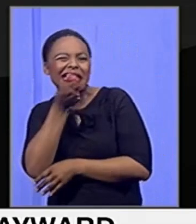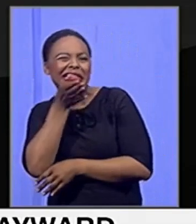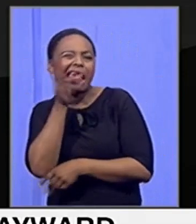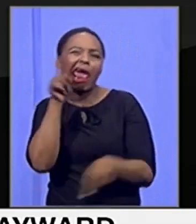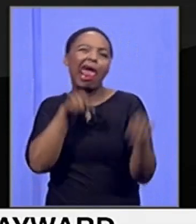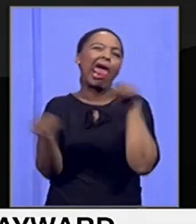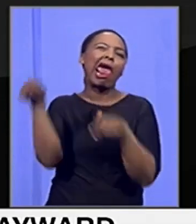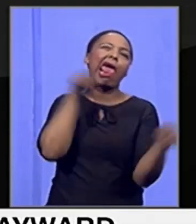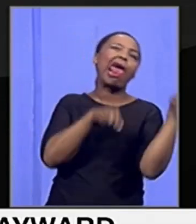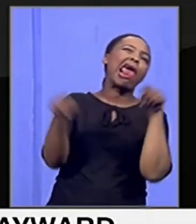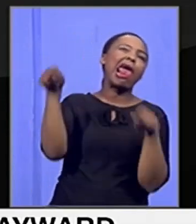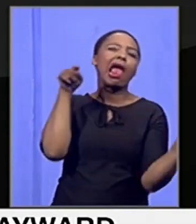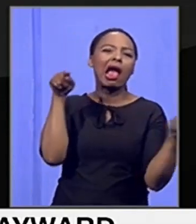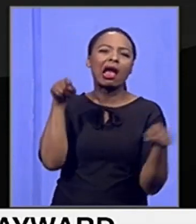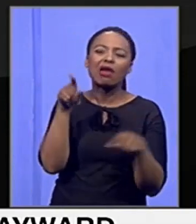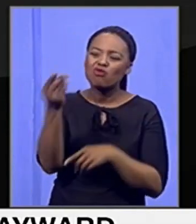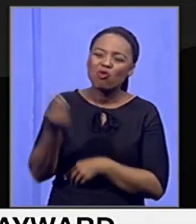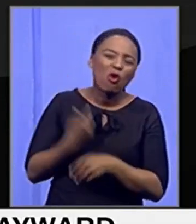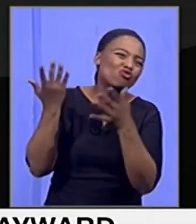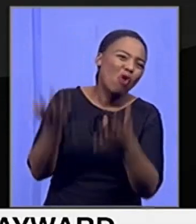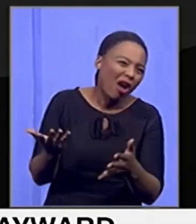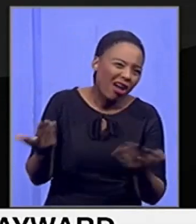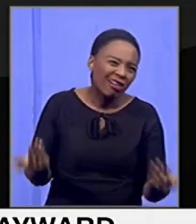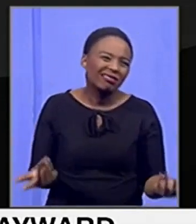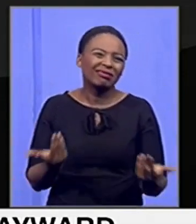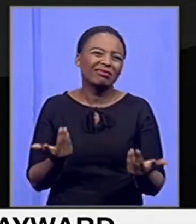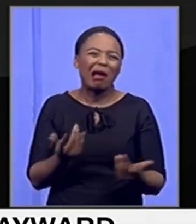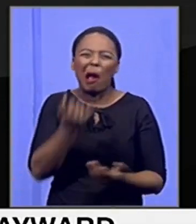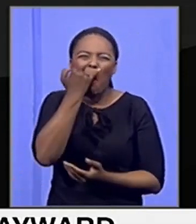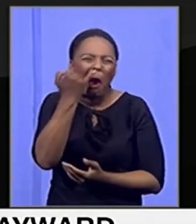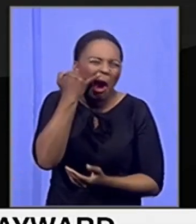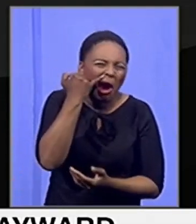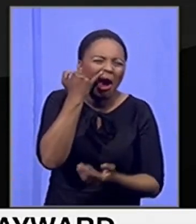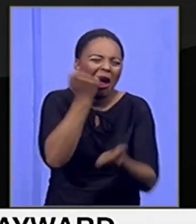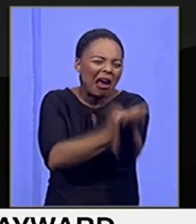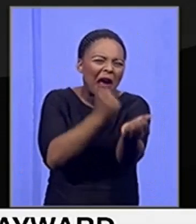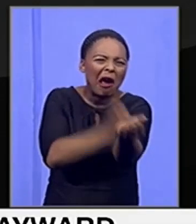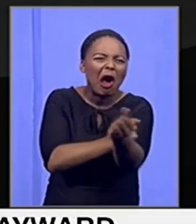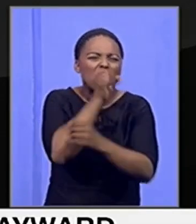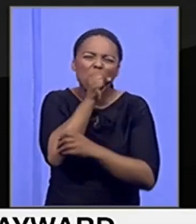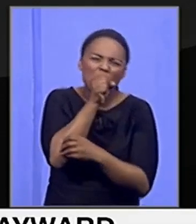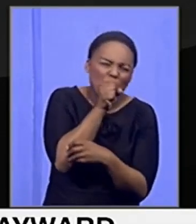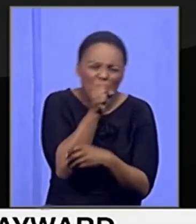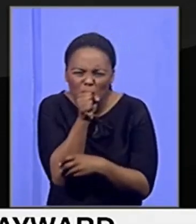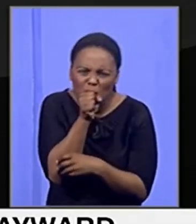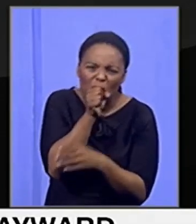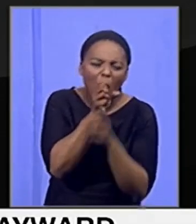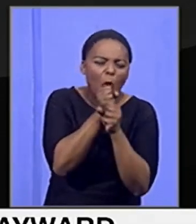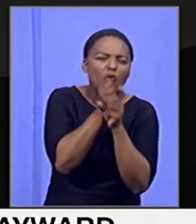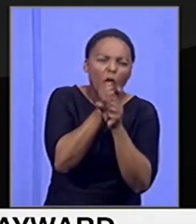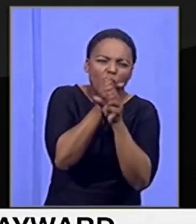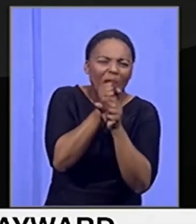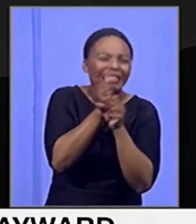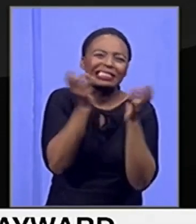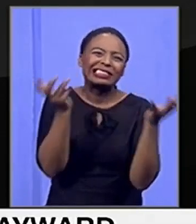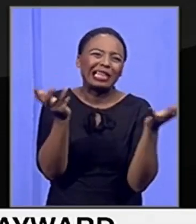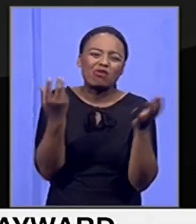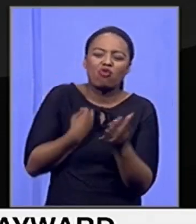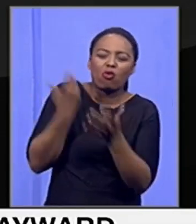bašwa ba tshwanela ke go tsenela di-drug tse ding tša go swana le dinyaope e sale ba bašwa